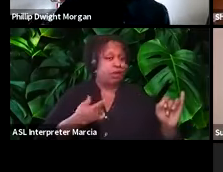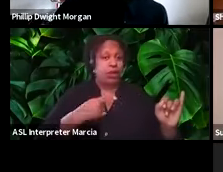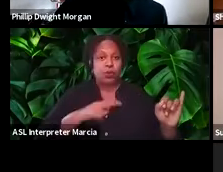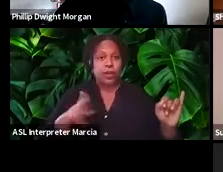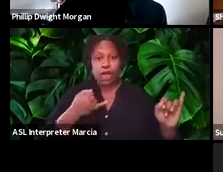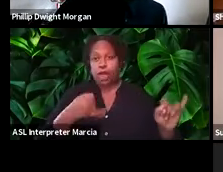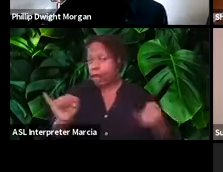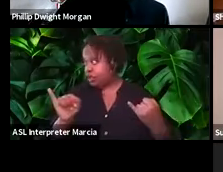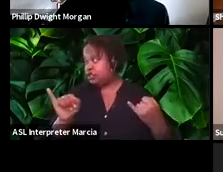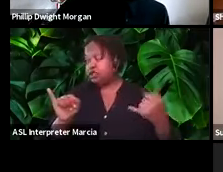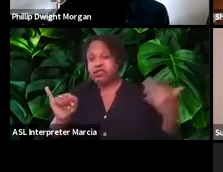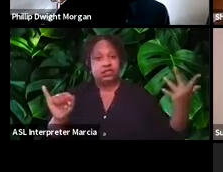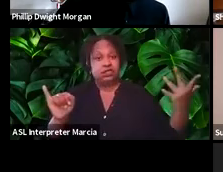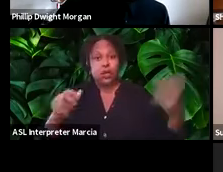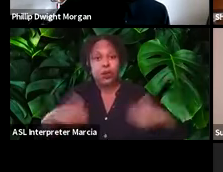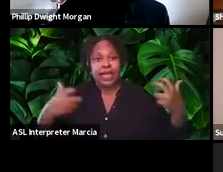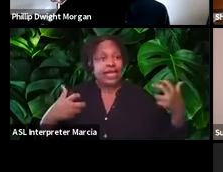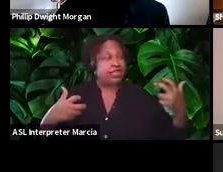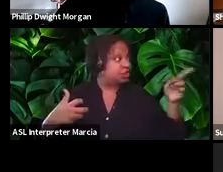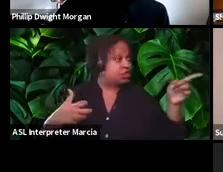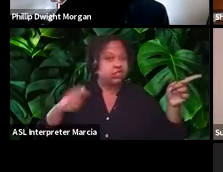see that same rage.